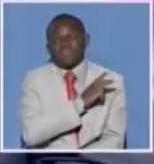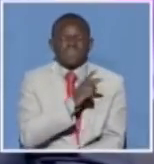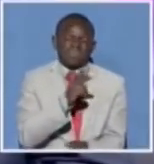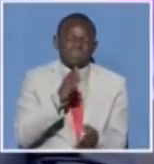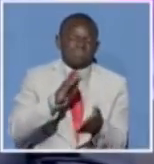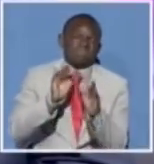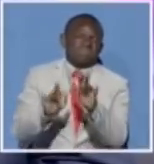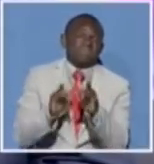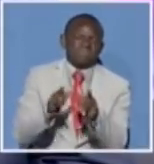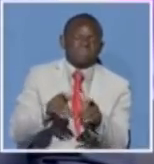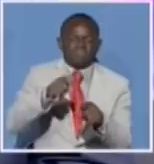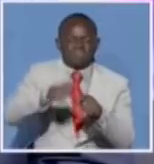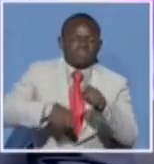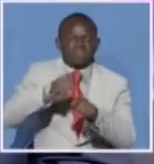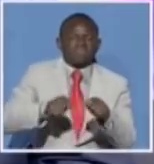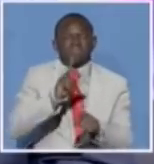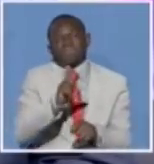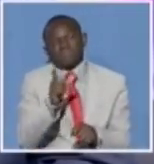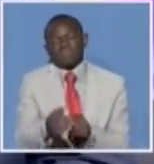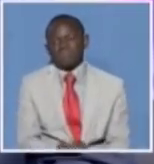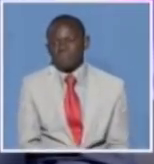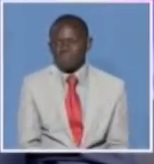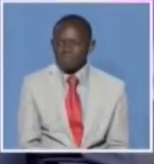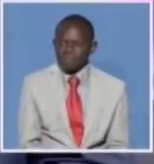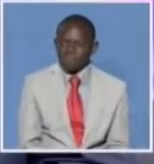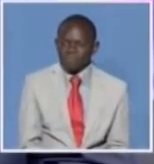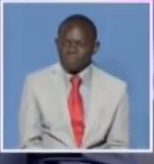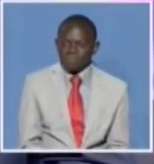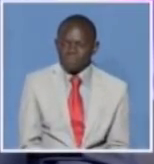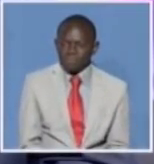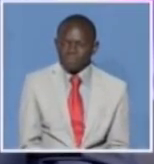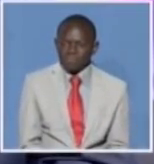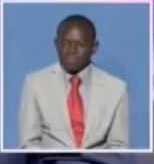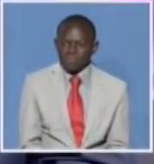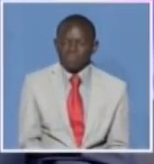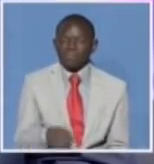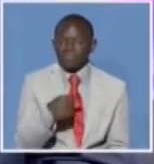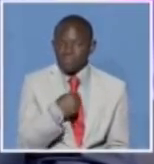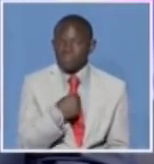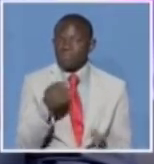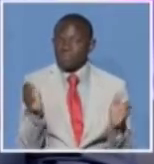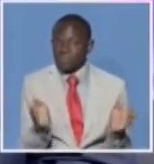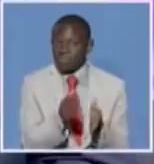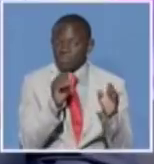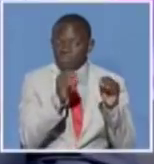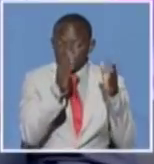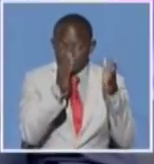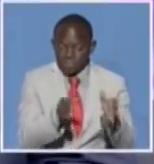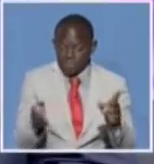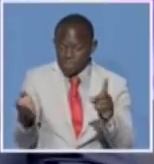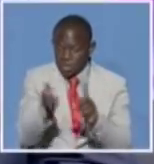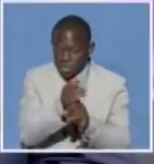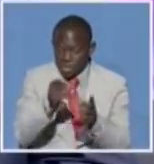such teachers is that let them have confidence that corrective measures are going to be